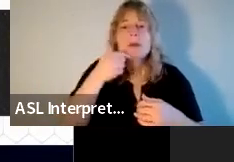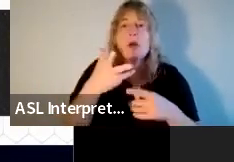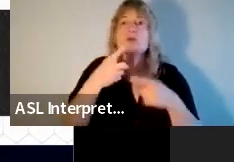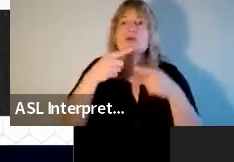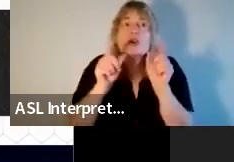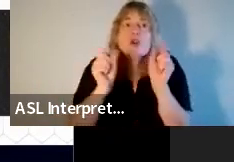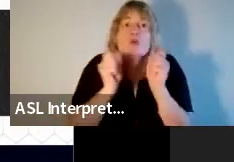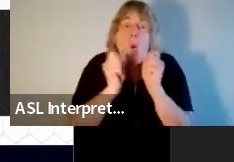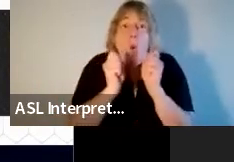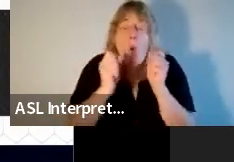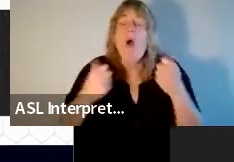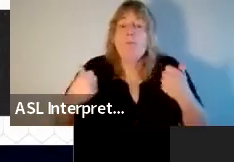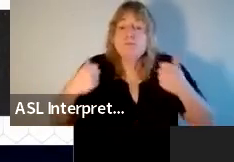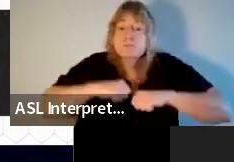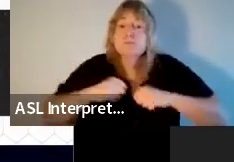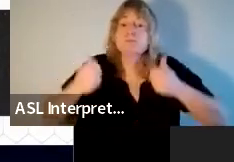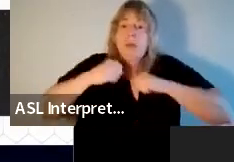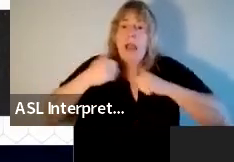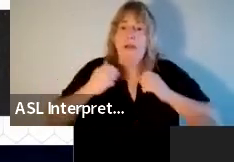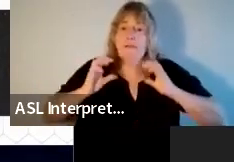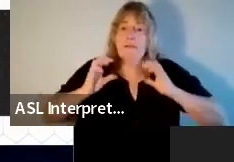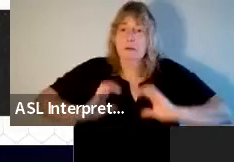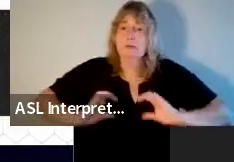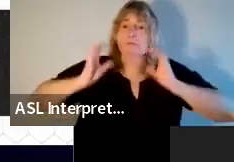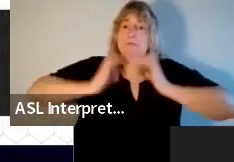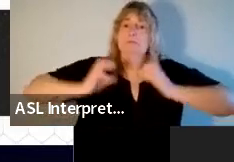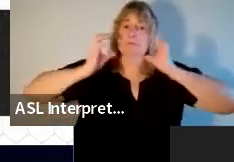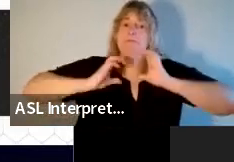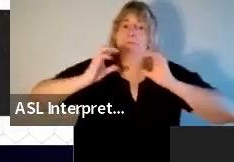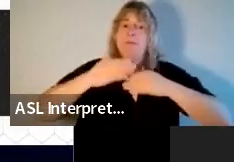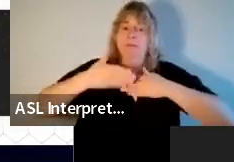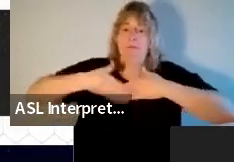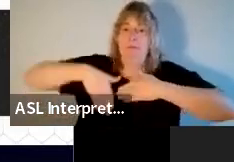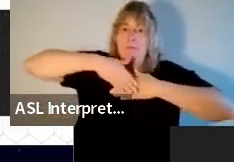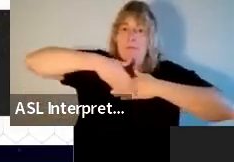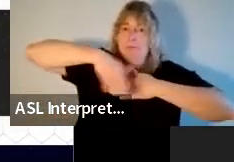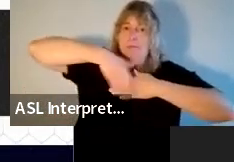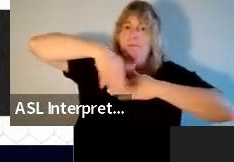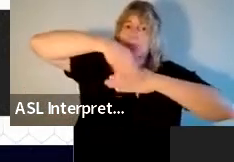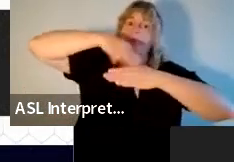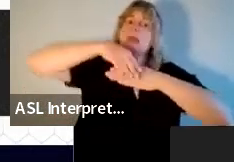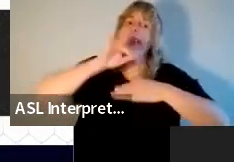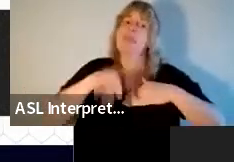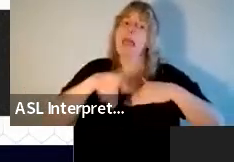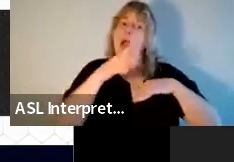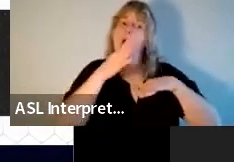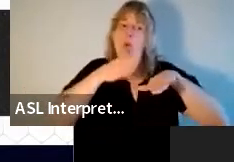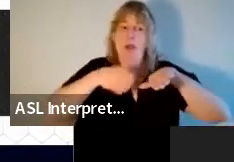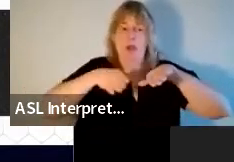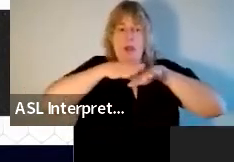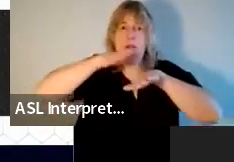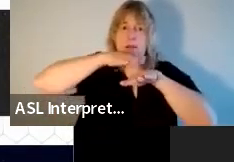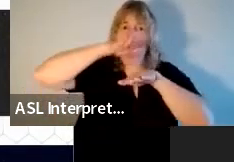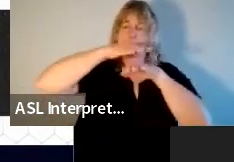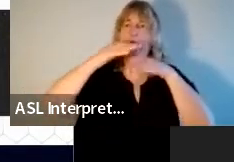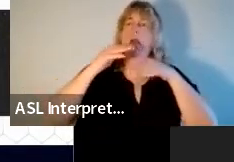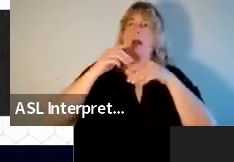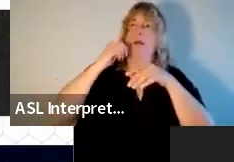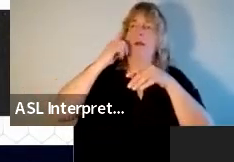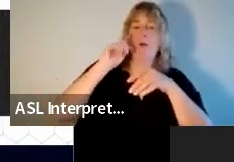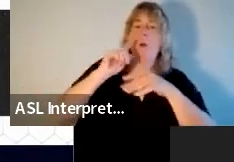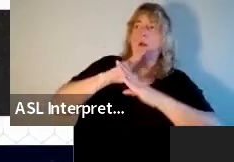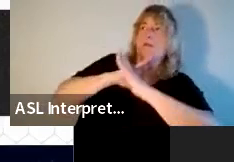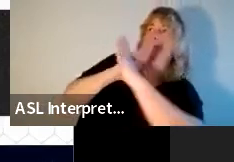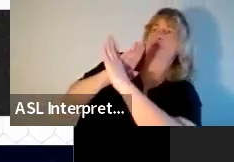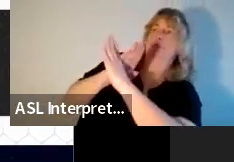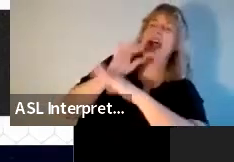and multiple layers can provide multiple factors of 2 insulation against the sun. So now we're starting to